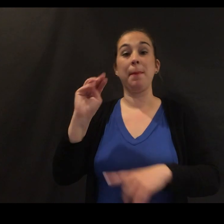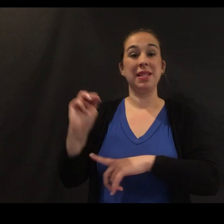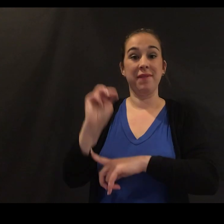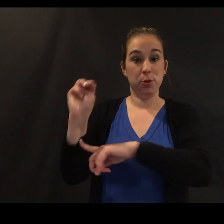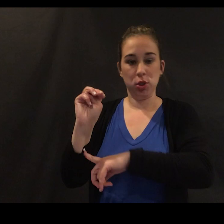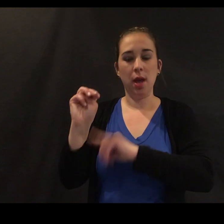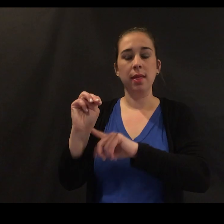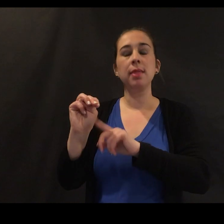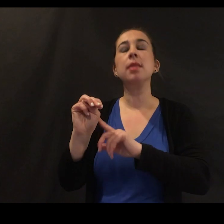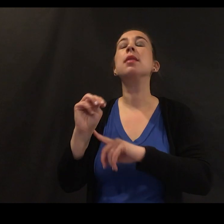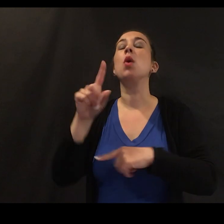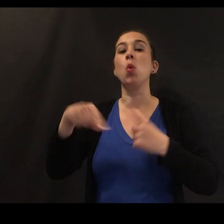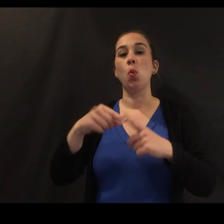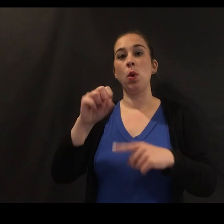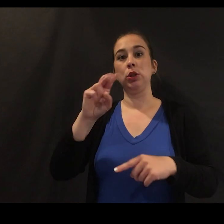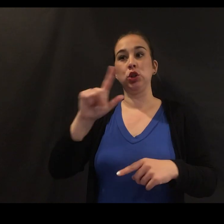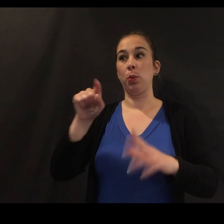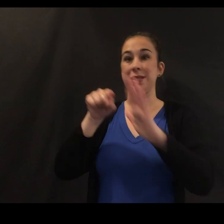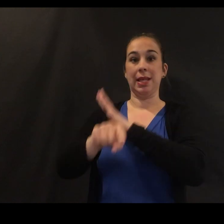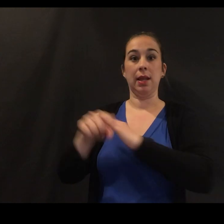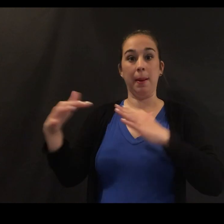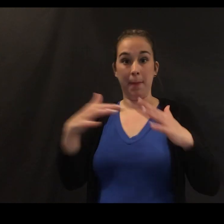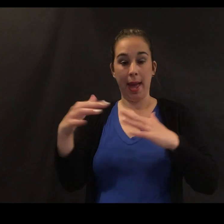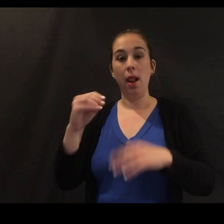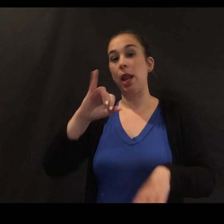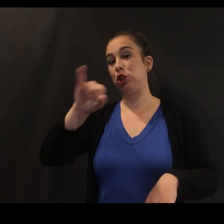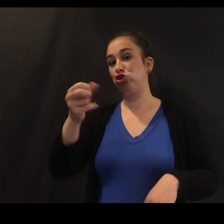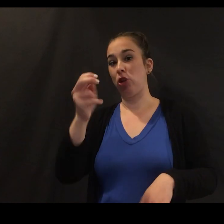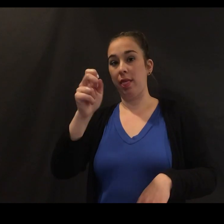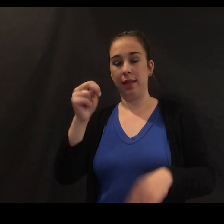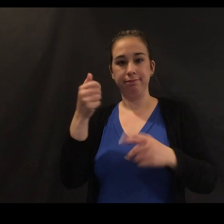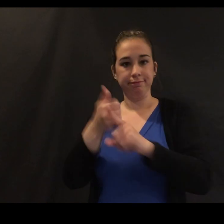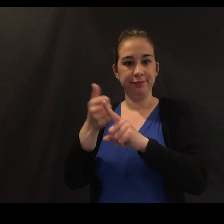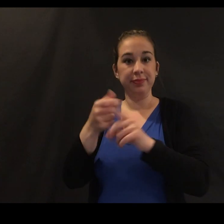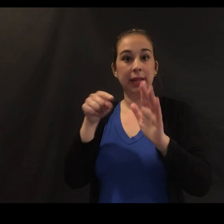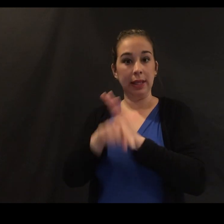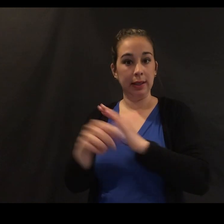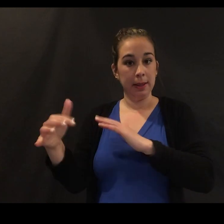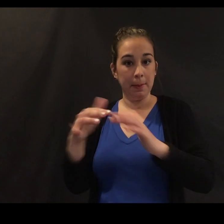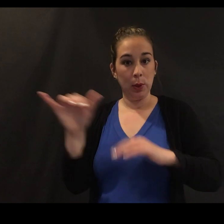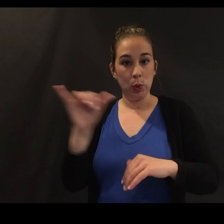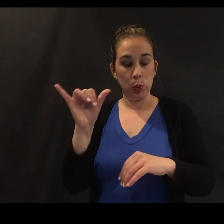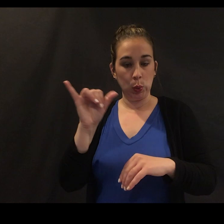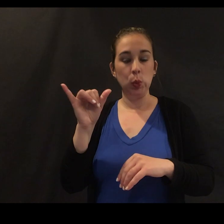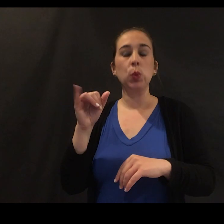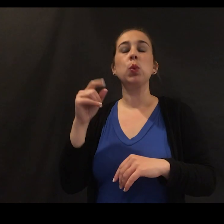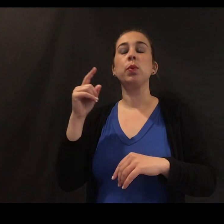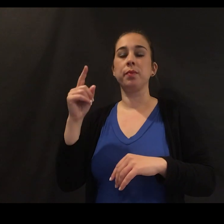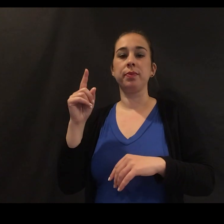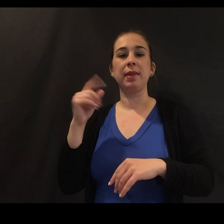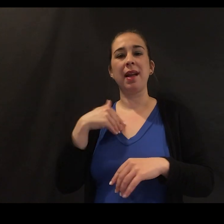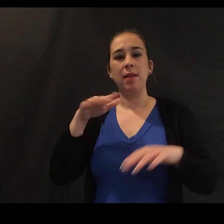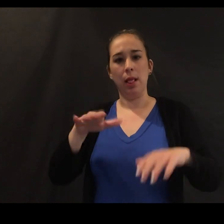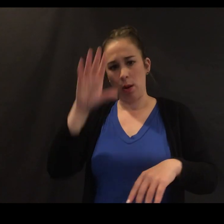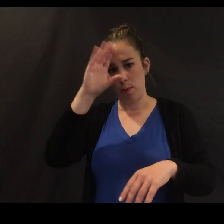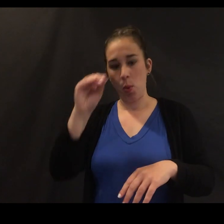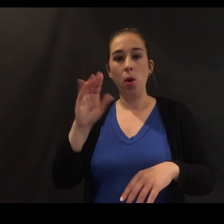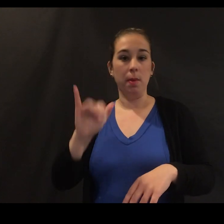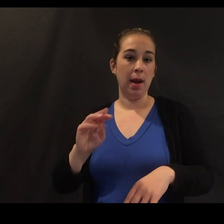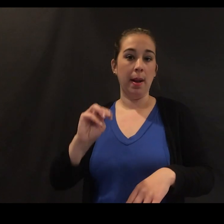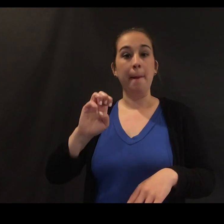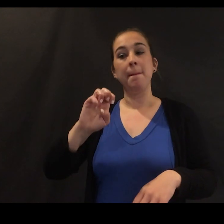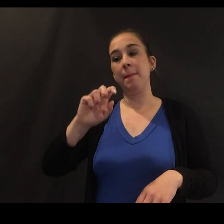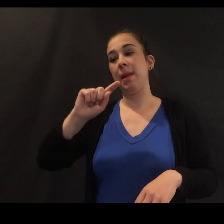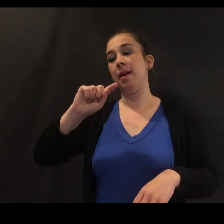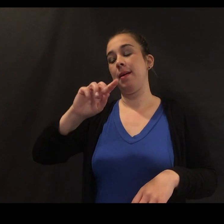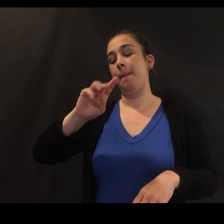that Saul was killed in battle and Jonathan was killed in battle, they come and they tell there's a little boy by the name of Mephibosheth. Actually,